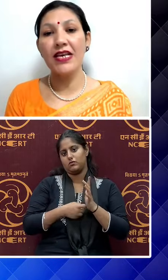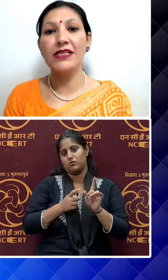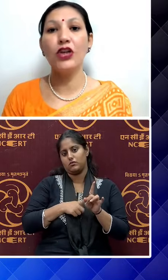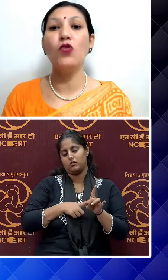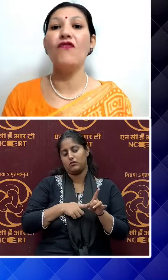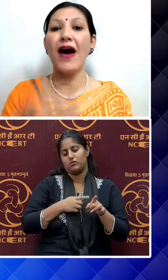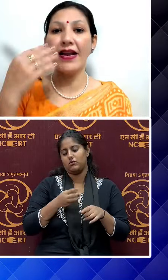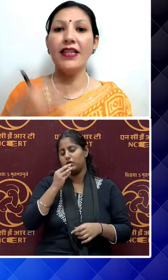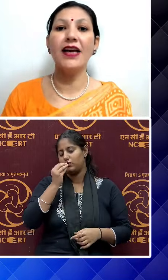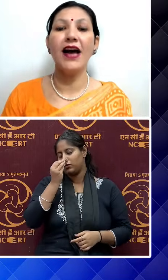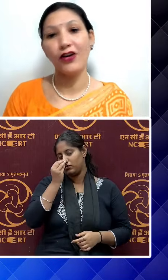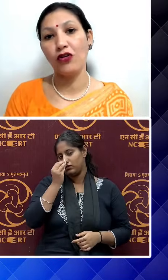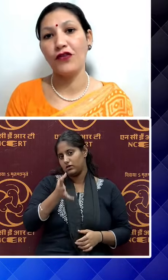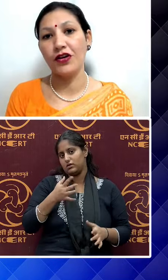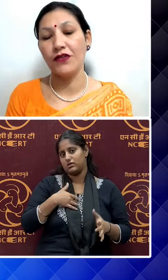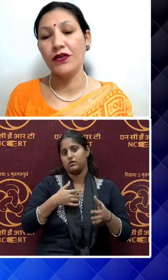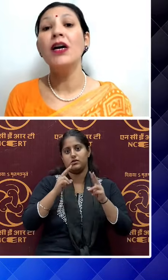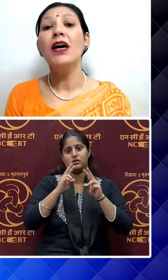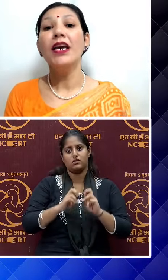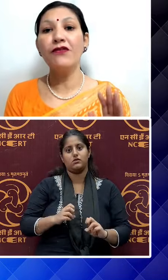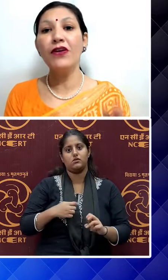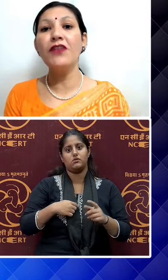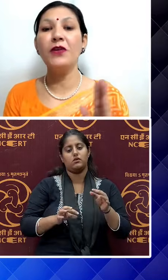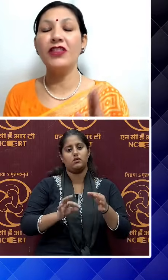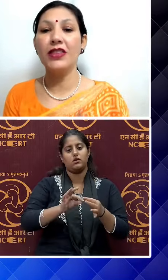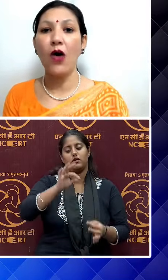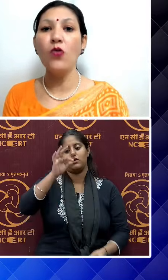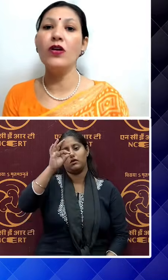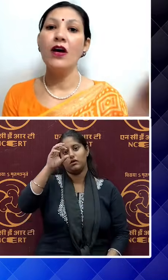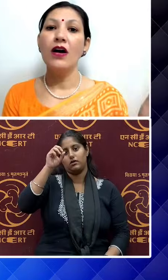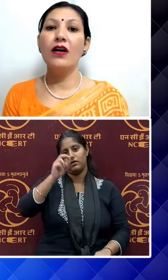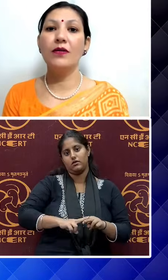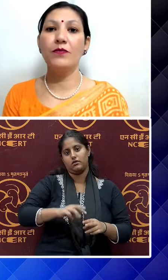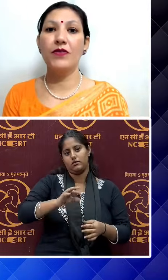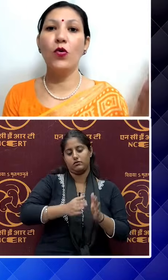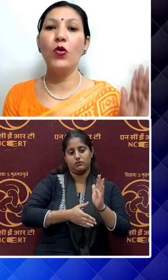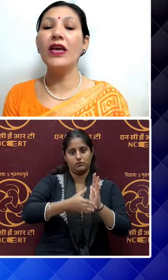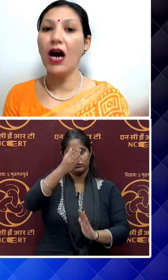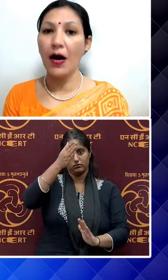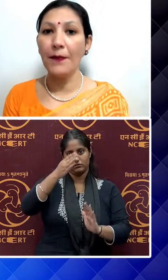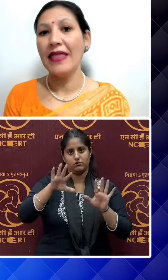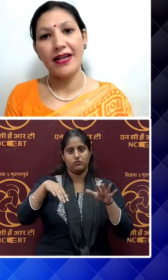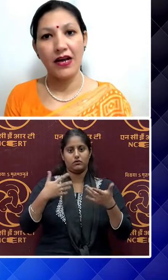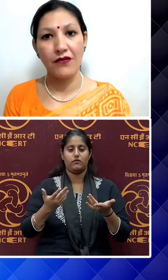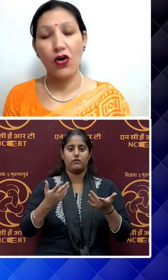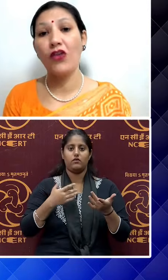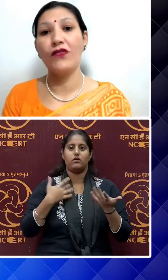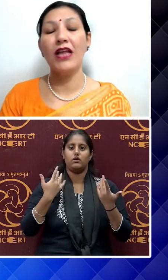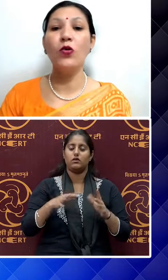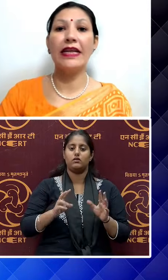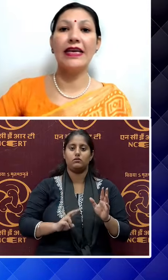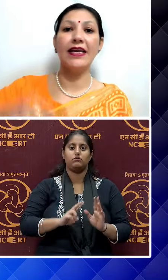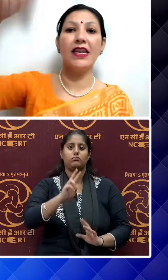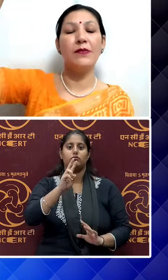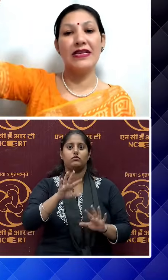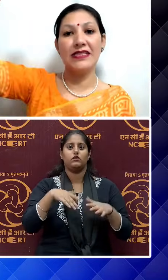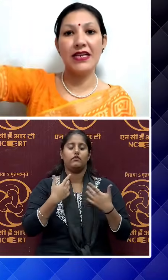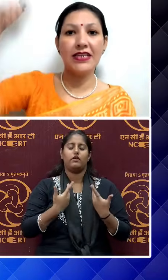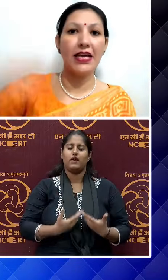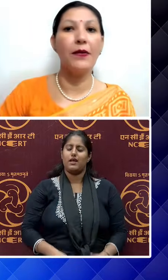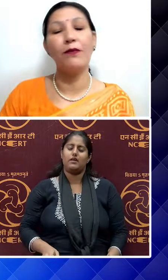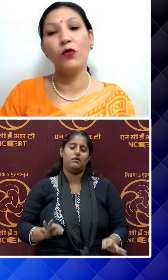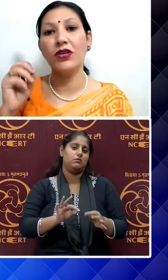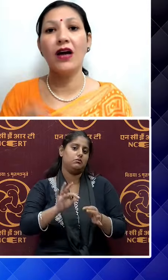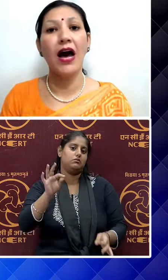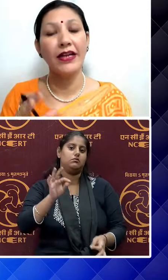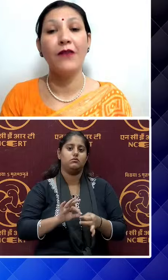very easy to find the height of the tower even without going up that tower, or without taking any measuring